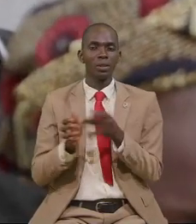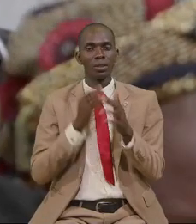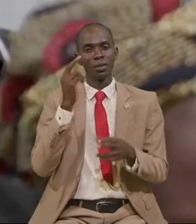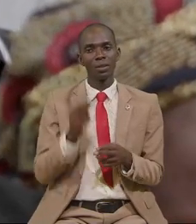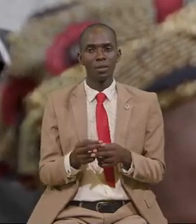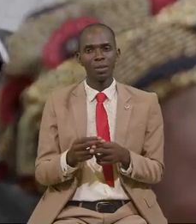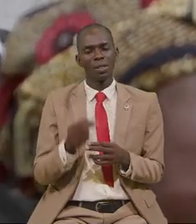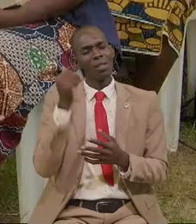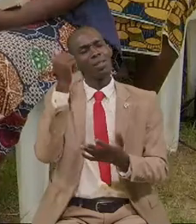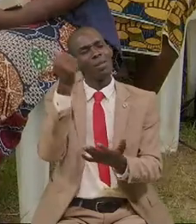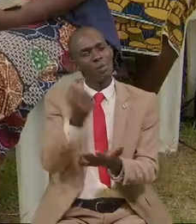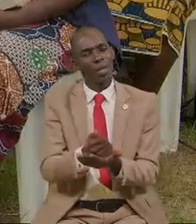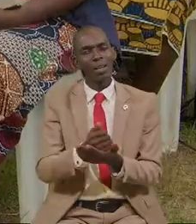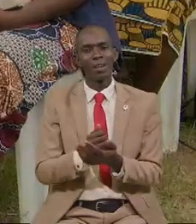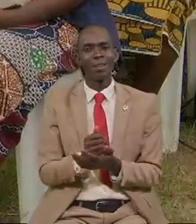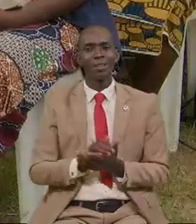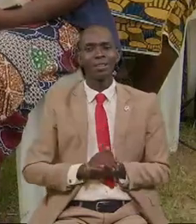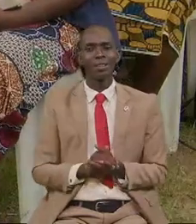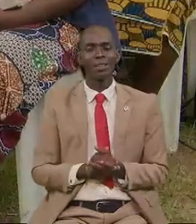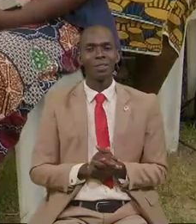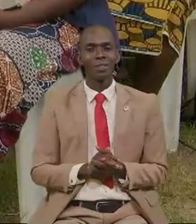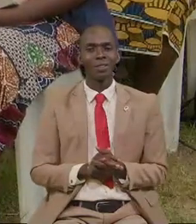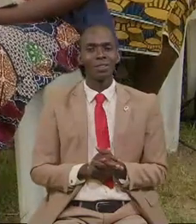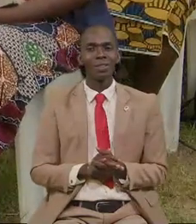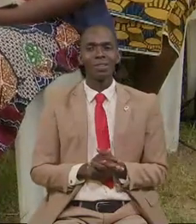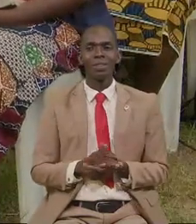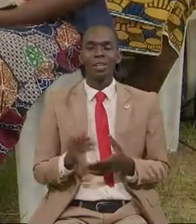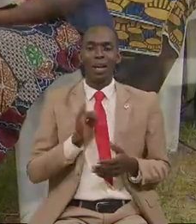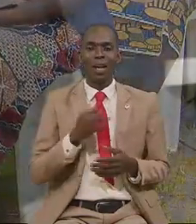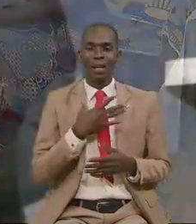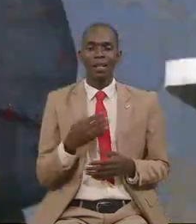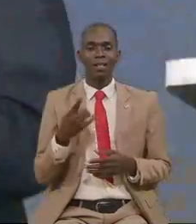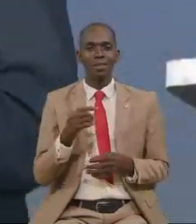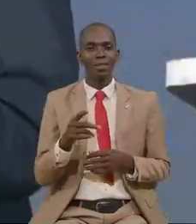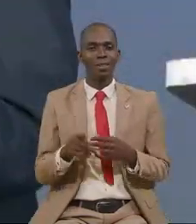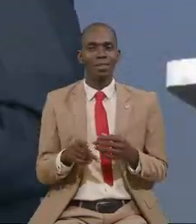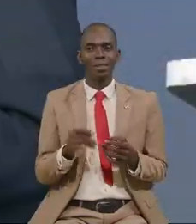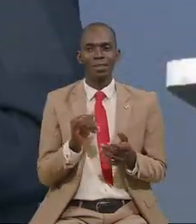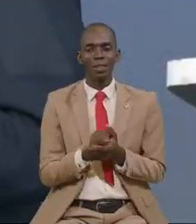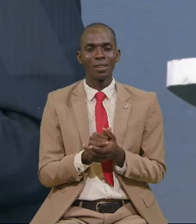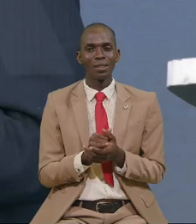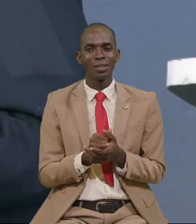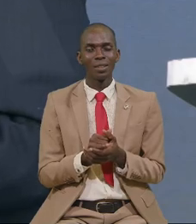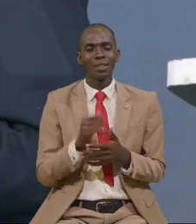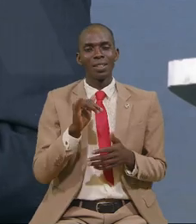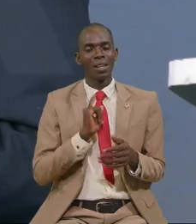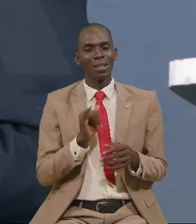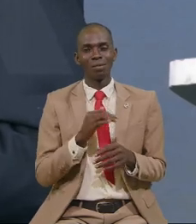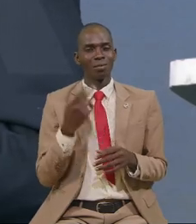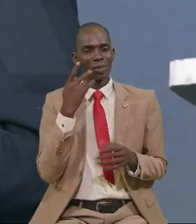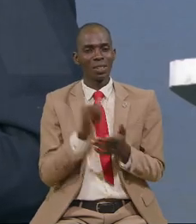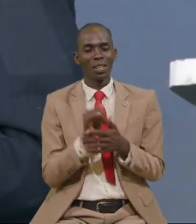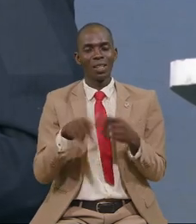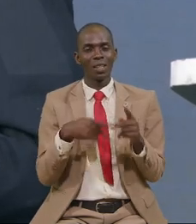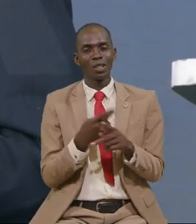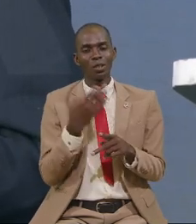Amen. Amen. You know, and that's the kind of amen, absent and absent-minded amen, that never